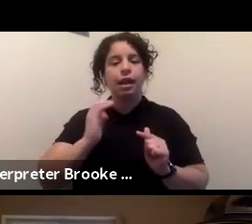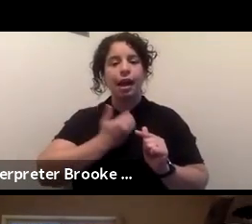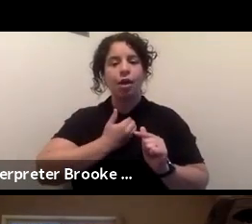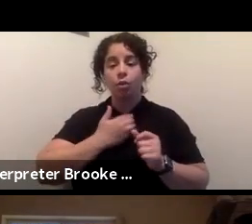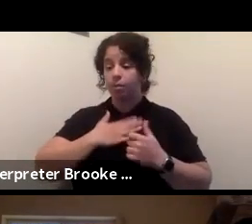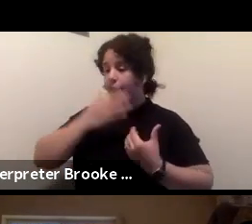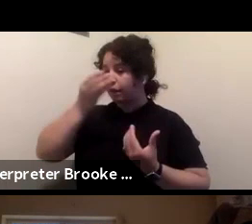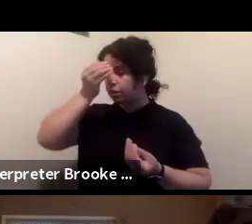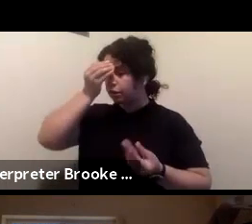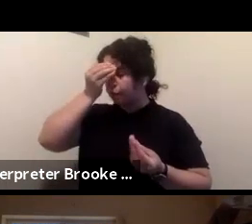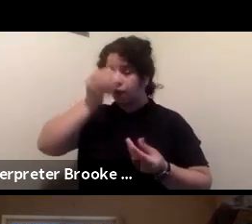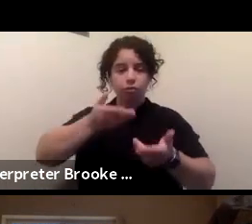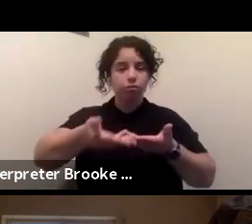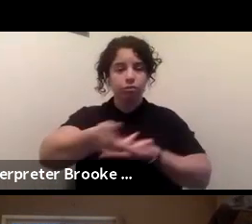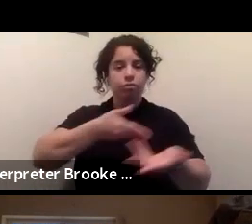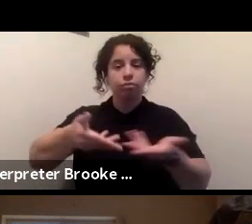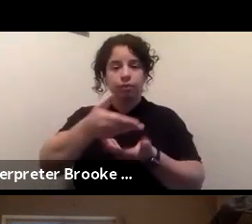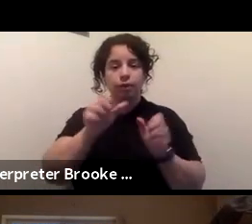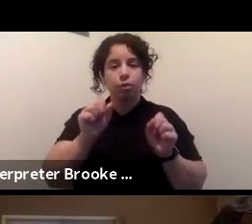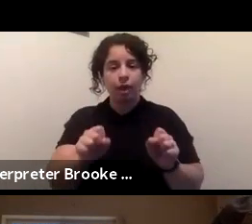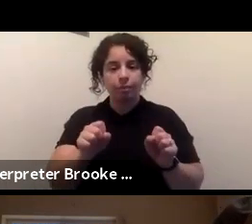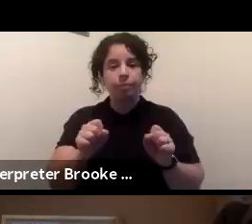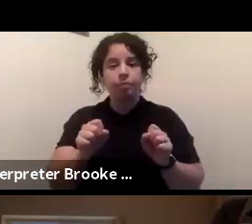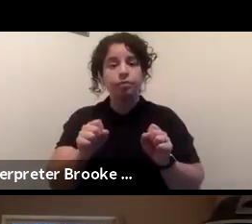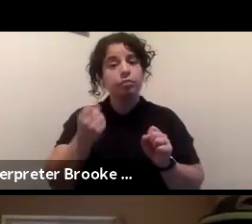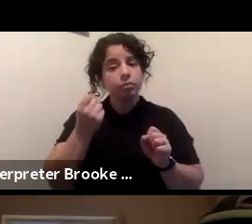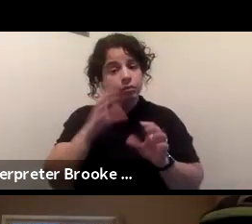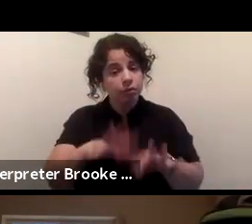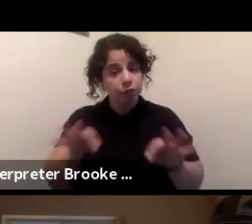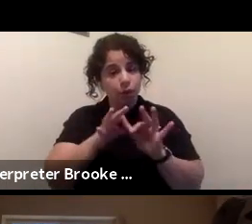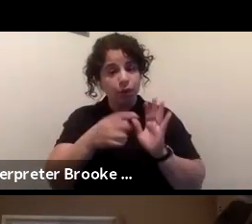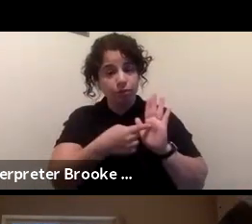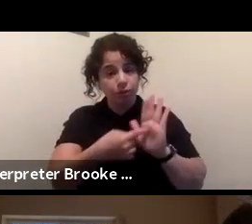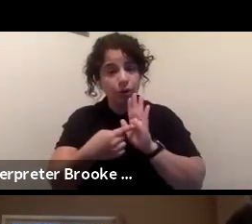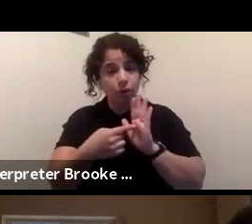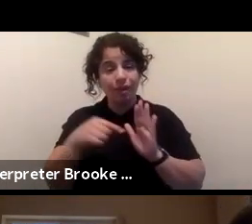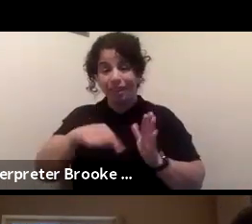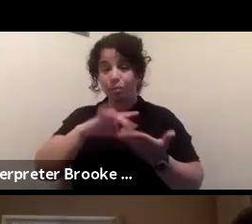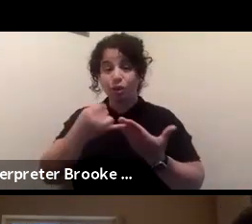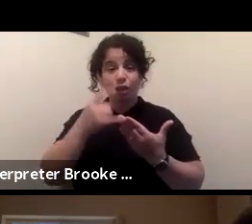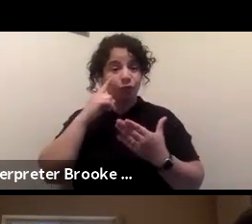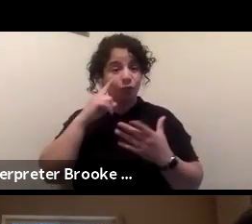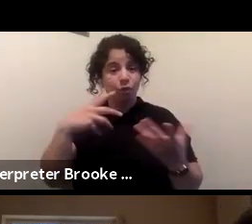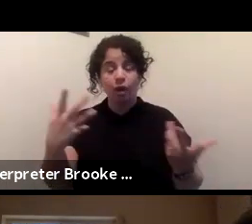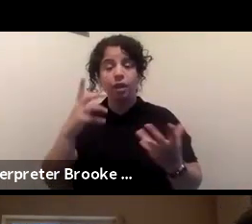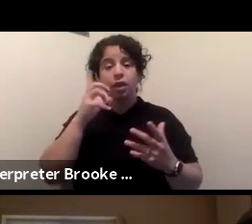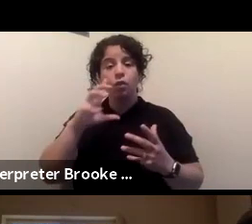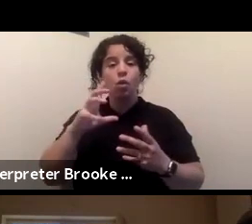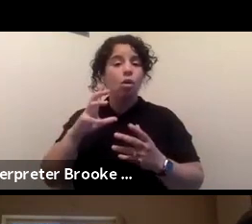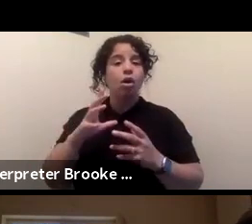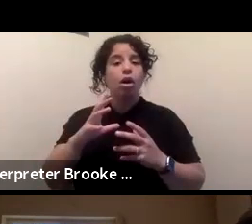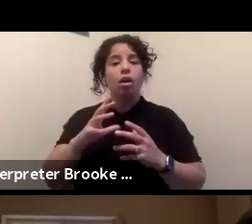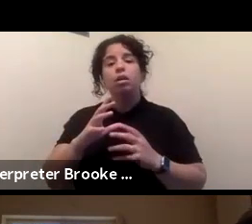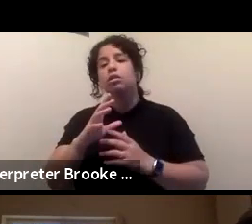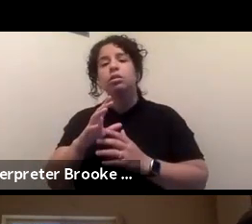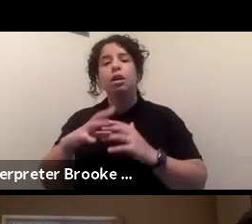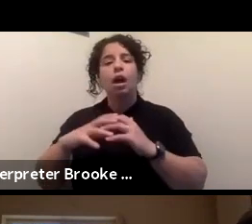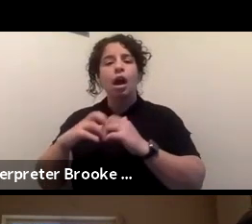activated. It bears importance to share that this project does not aim to collapse Crip and Indigenous dramaturgies